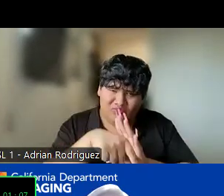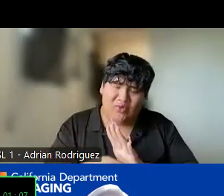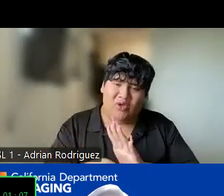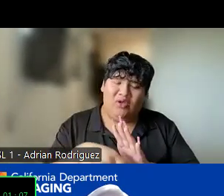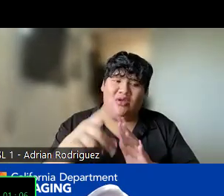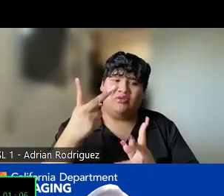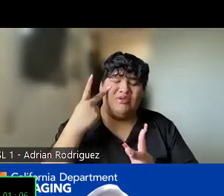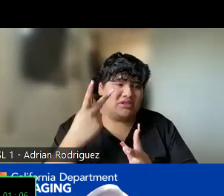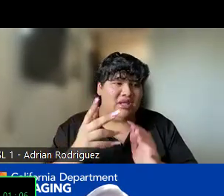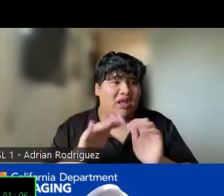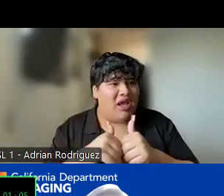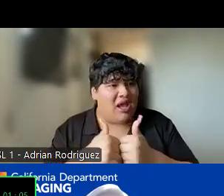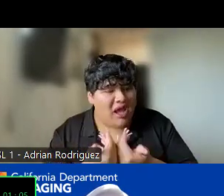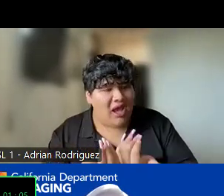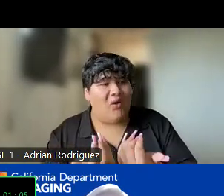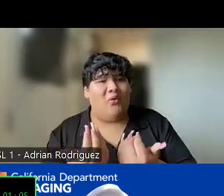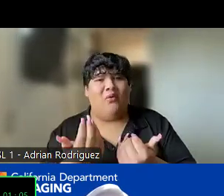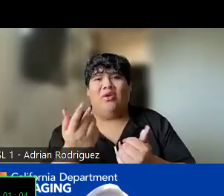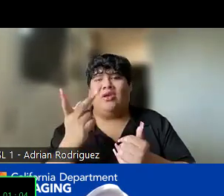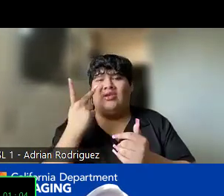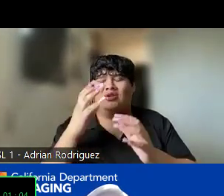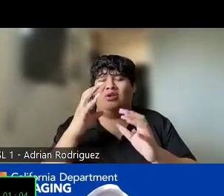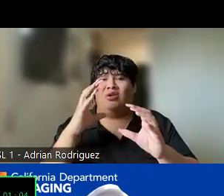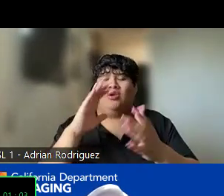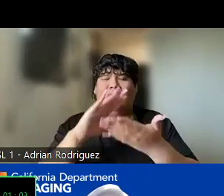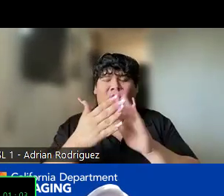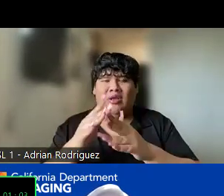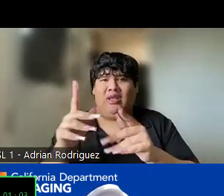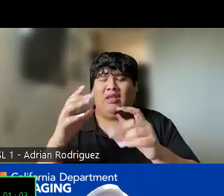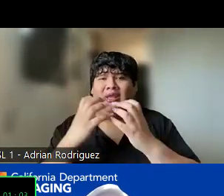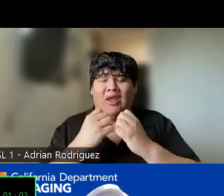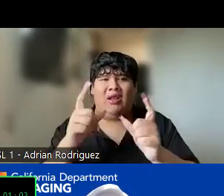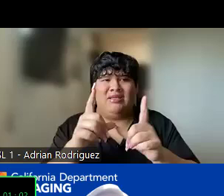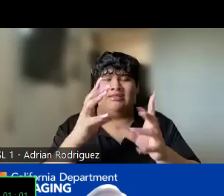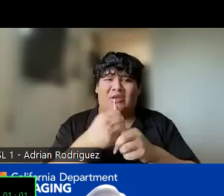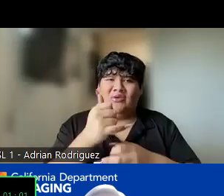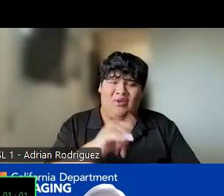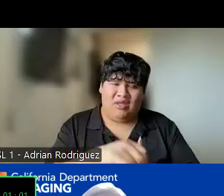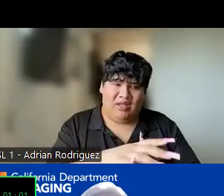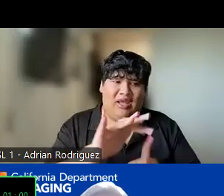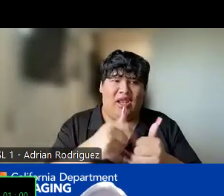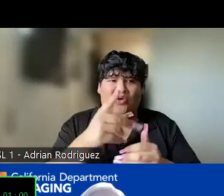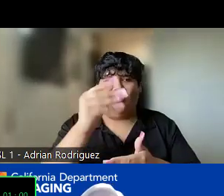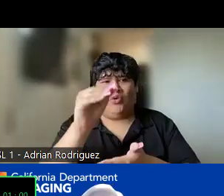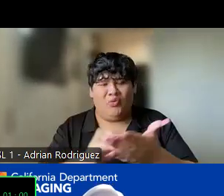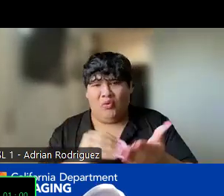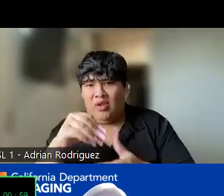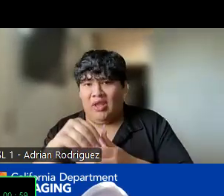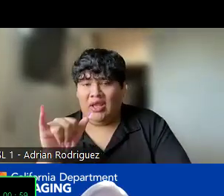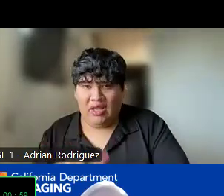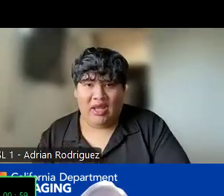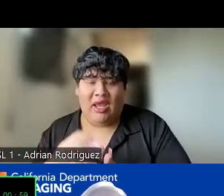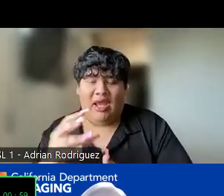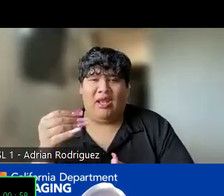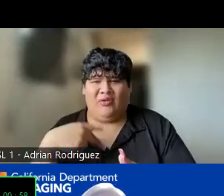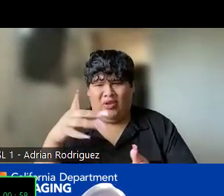see how community care licensing was mentioned and how they were rolled into this initiative. I